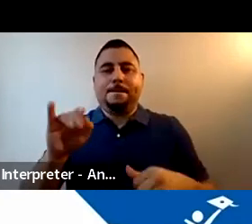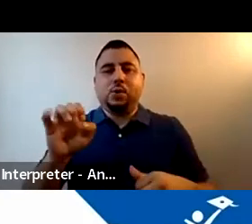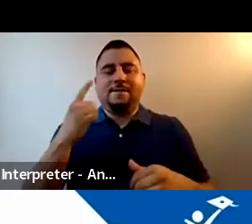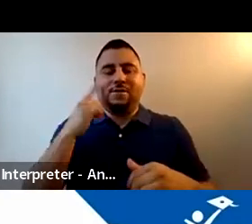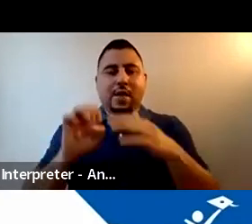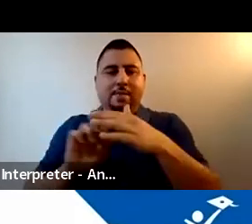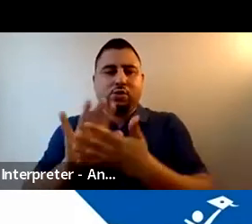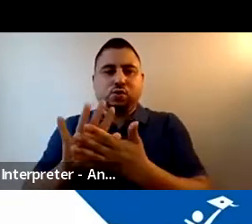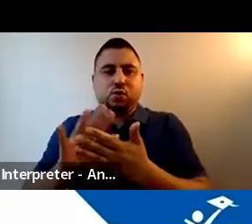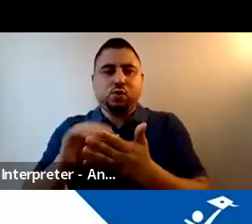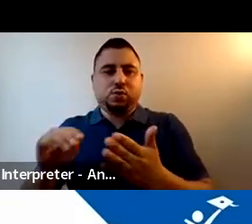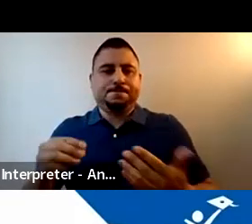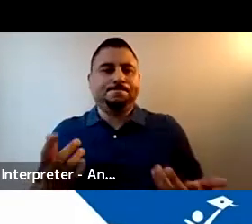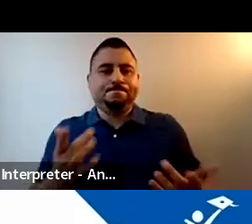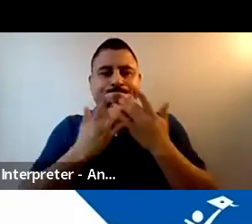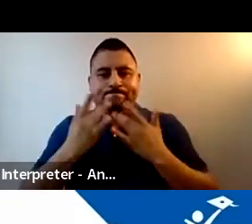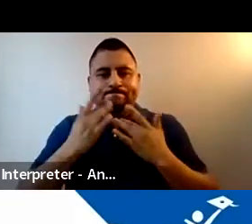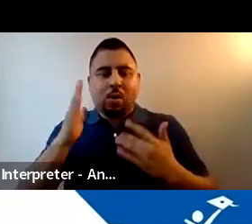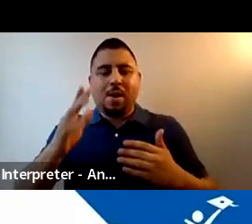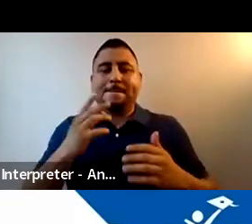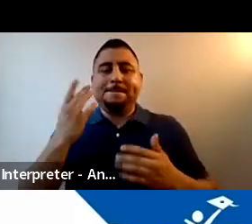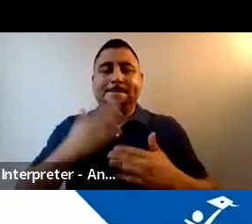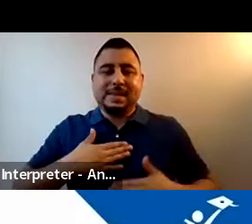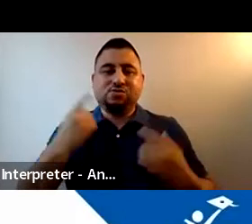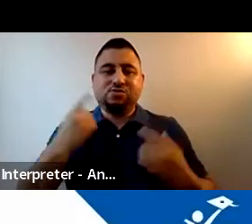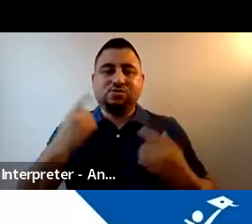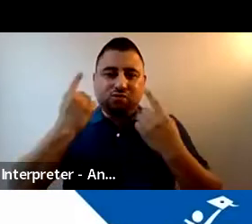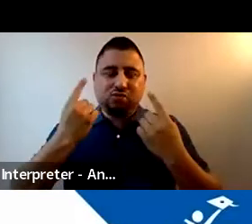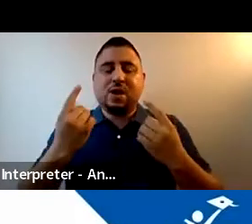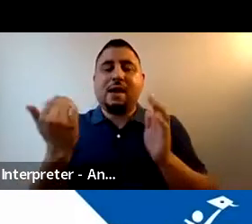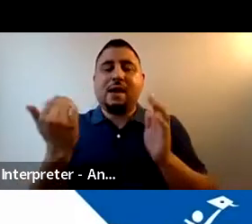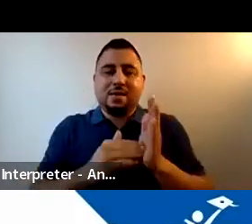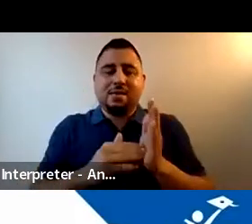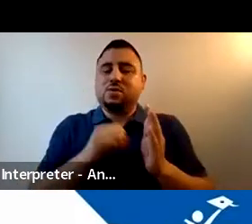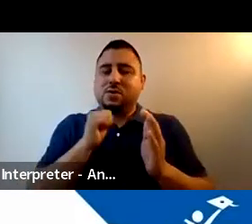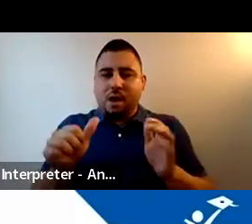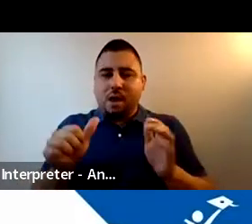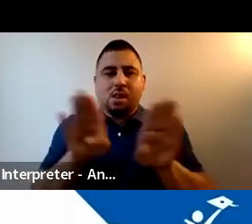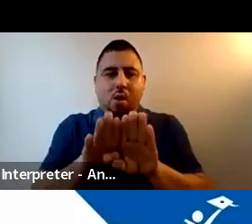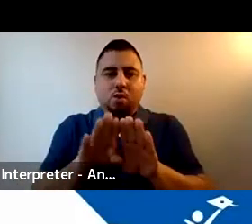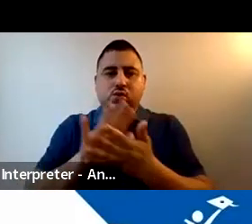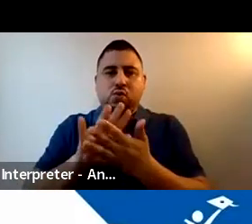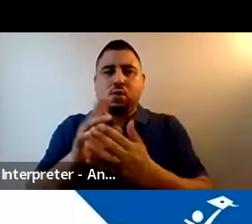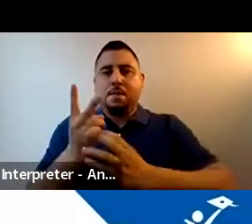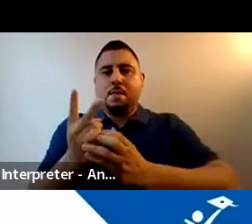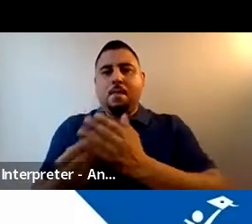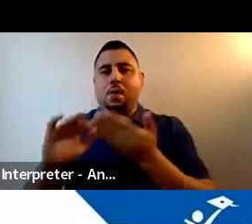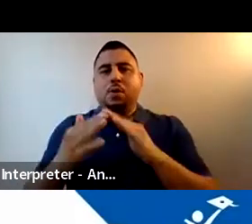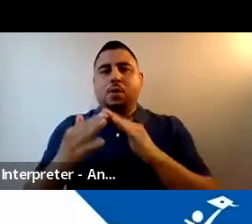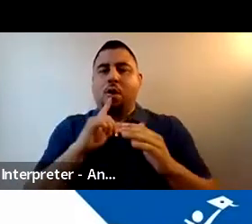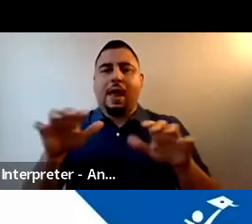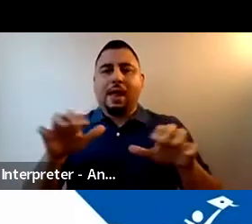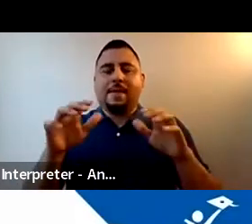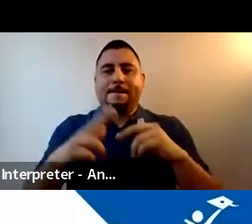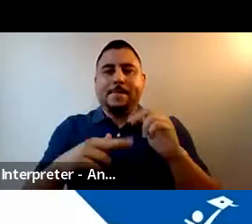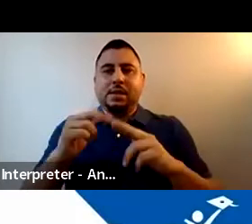students. So please reconsider closing Pointer Ridge, considering that these two communities are actively building